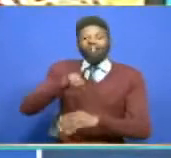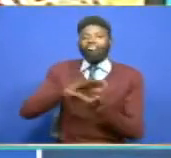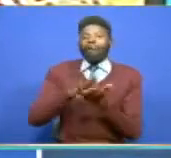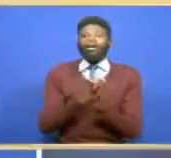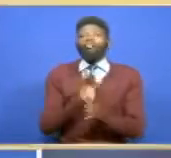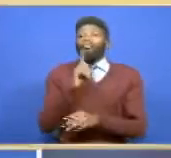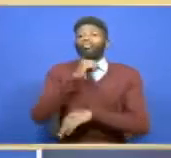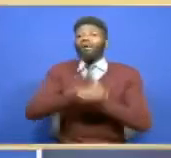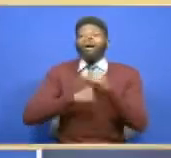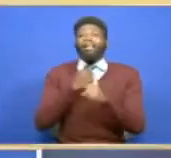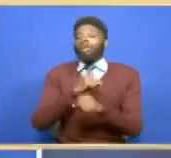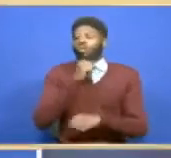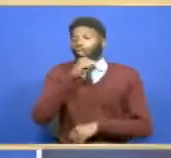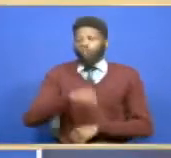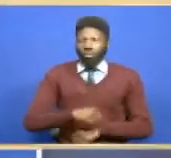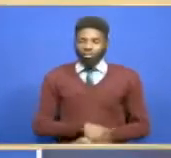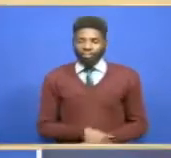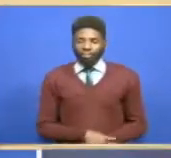old.